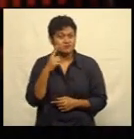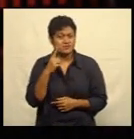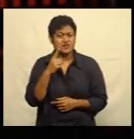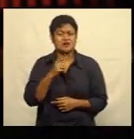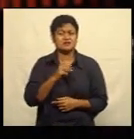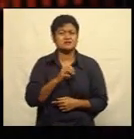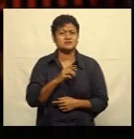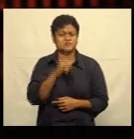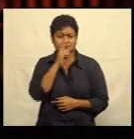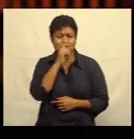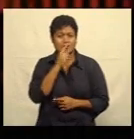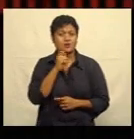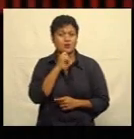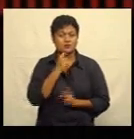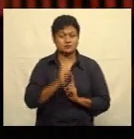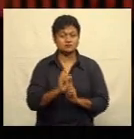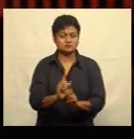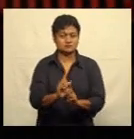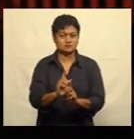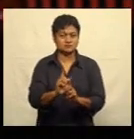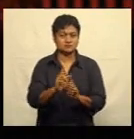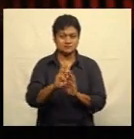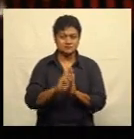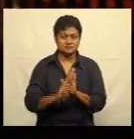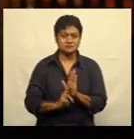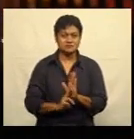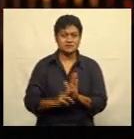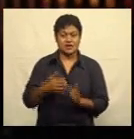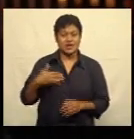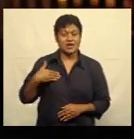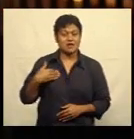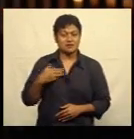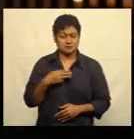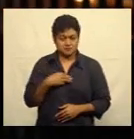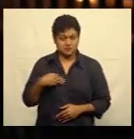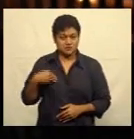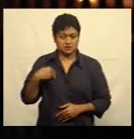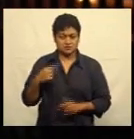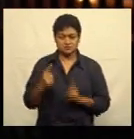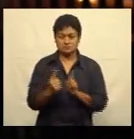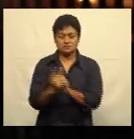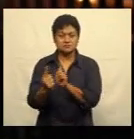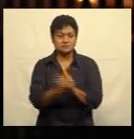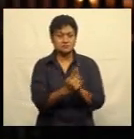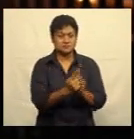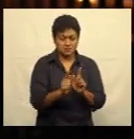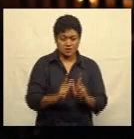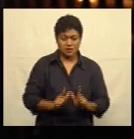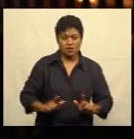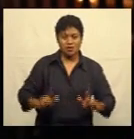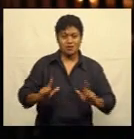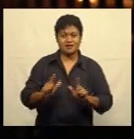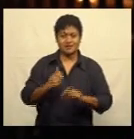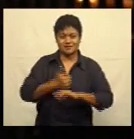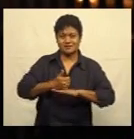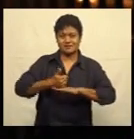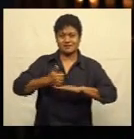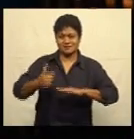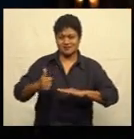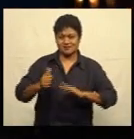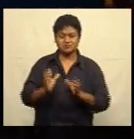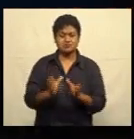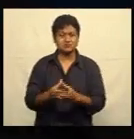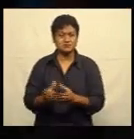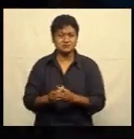on it. Apart from police, Edwin, the Health Ministry has been meeting with all government agencies on a daily basis